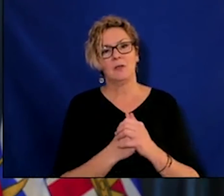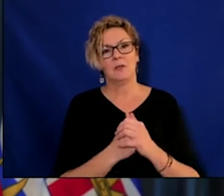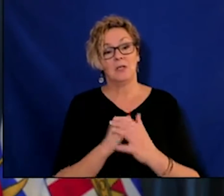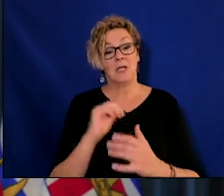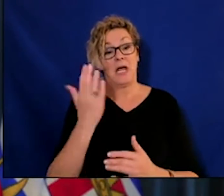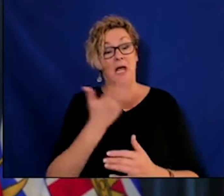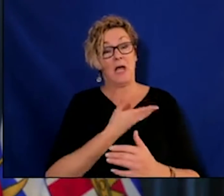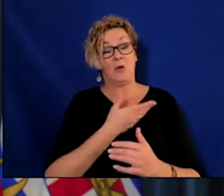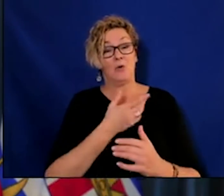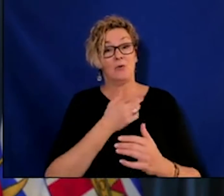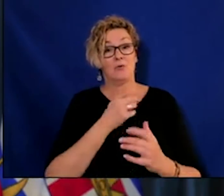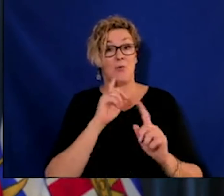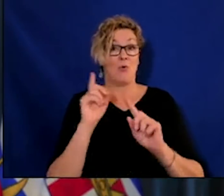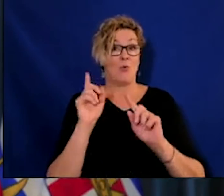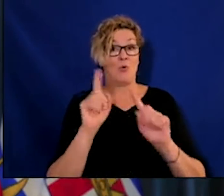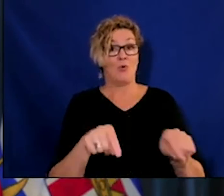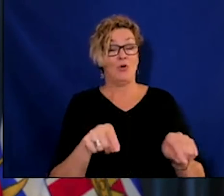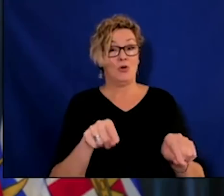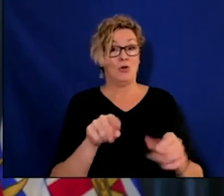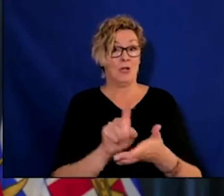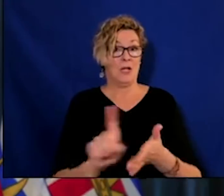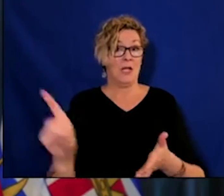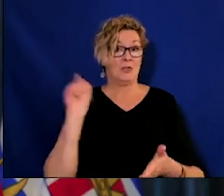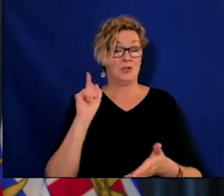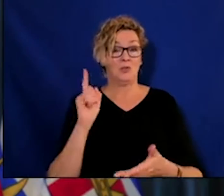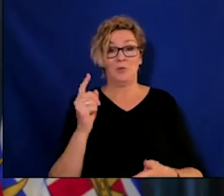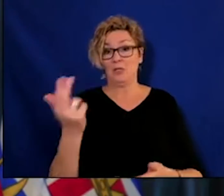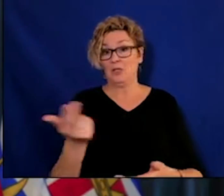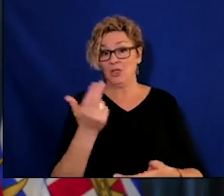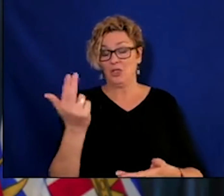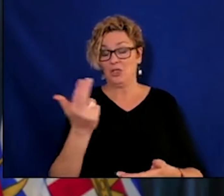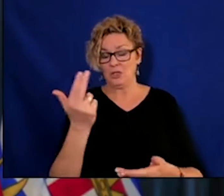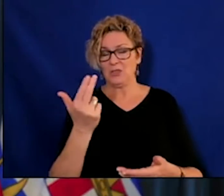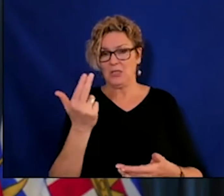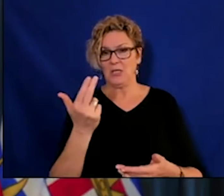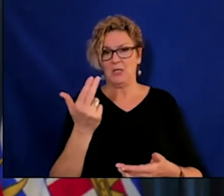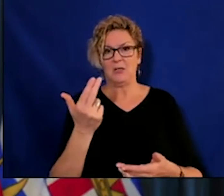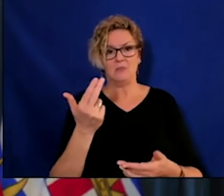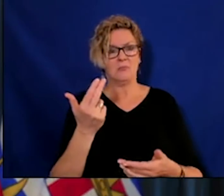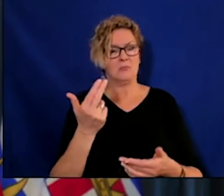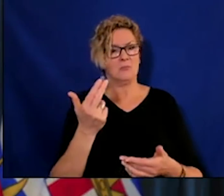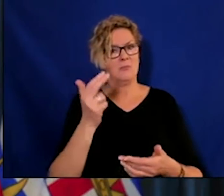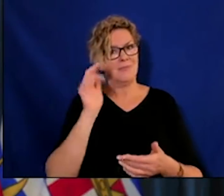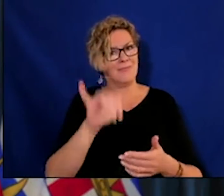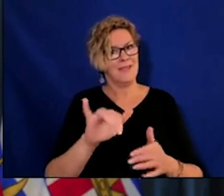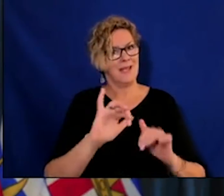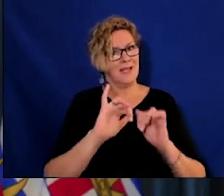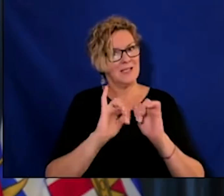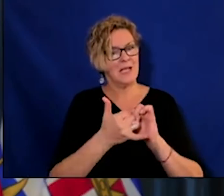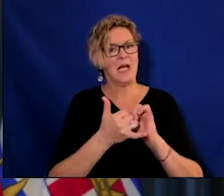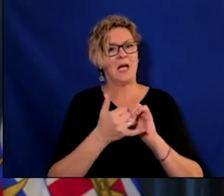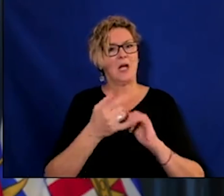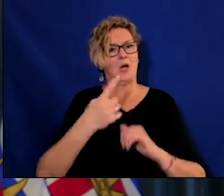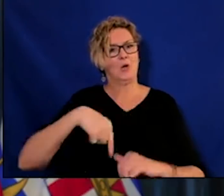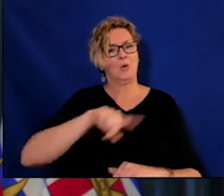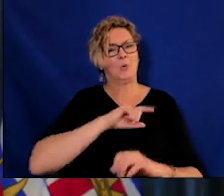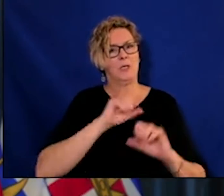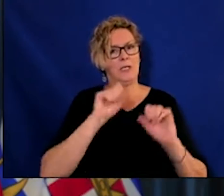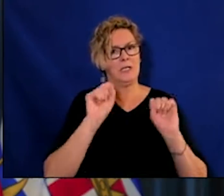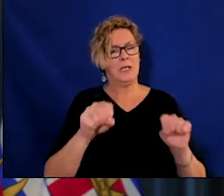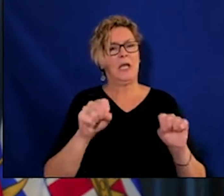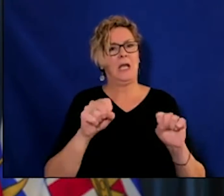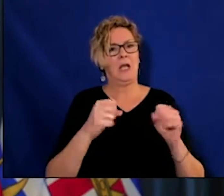Thursday to see them as tools by which we can do that and maintain the values. And if we're going to think about